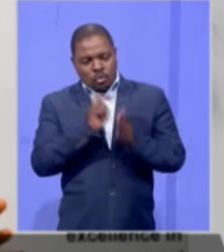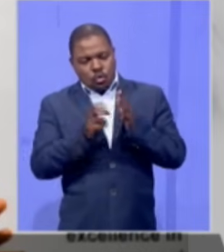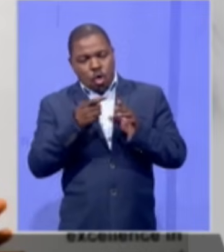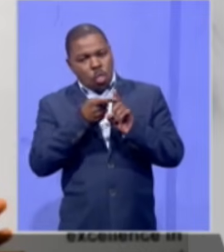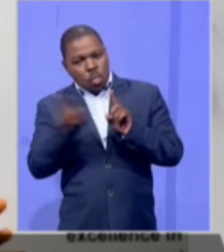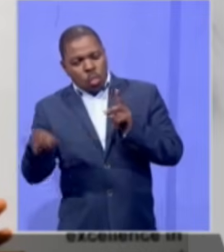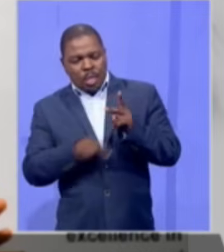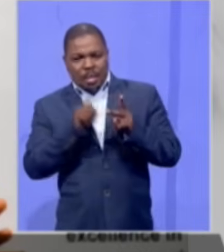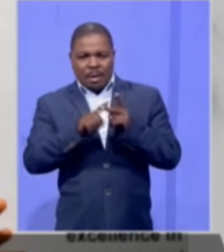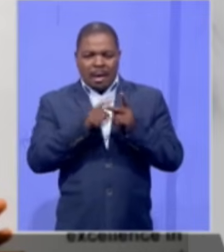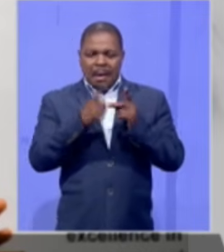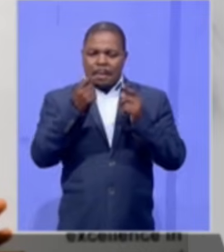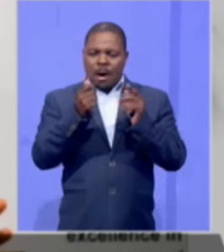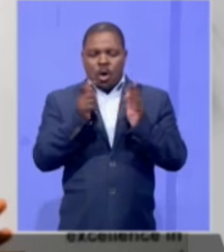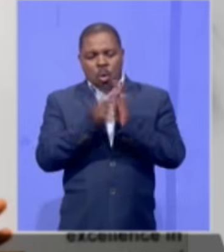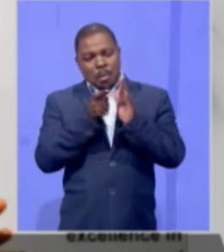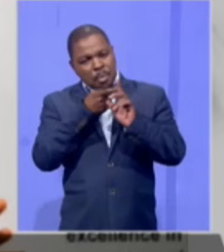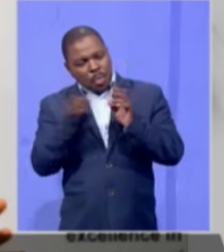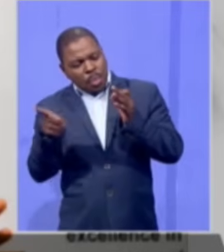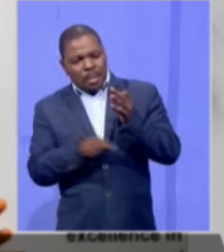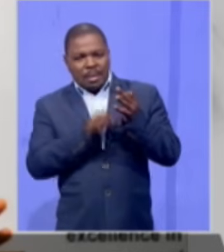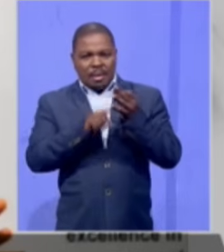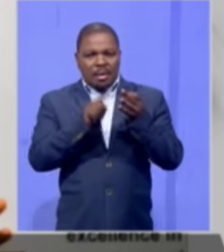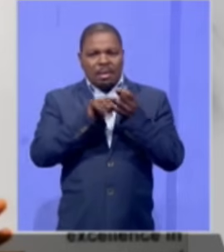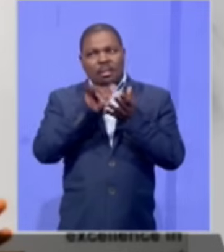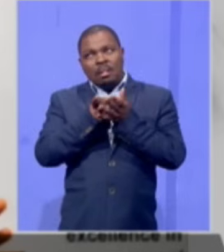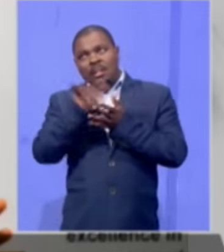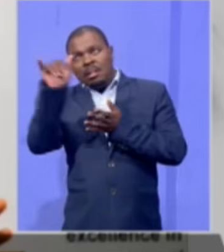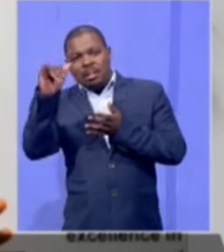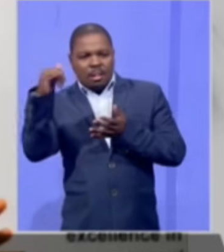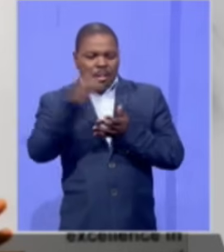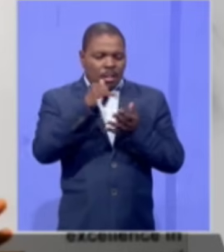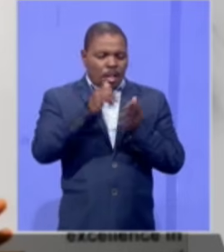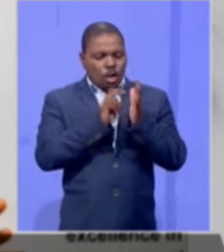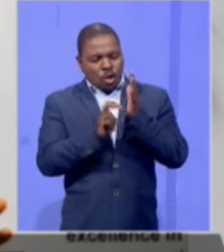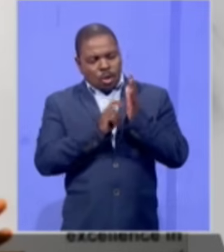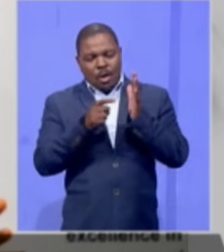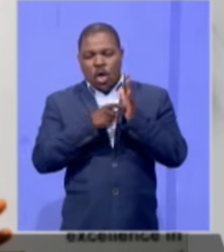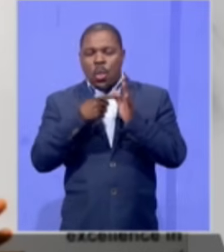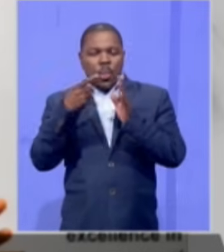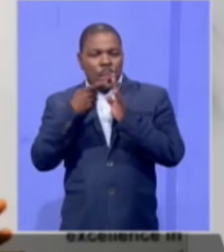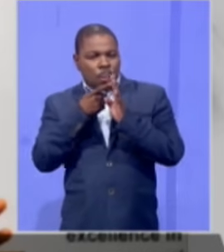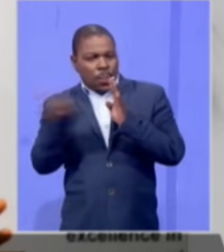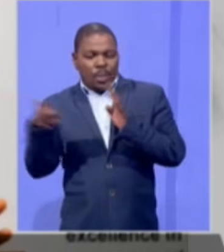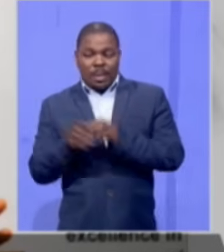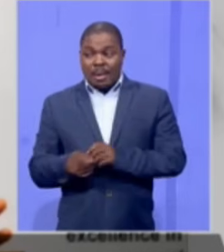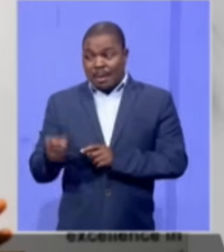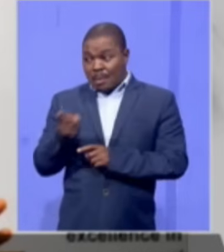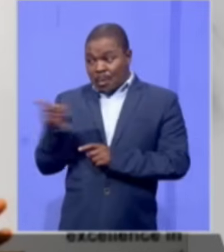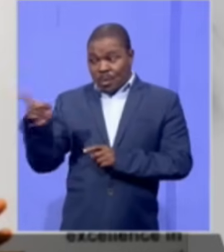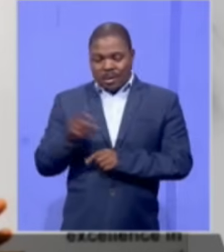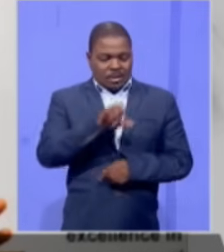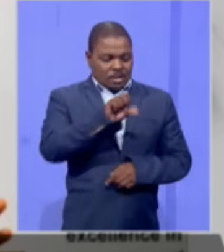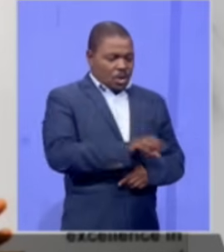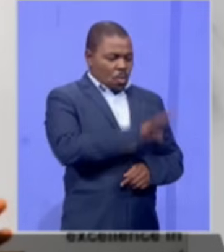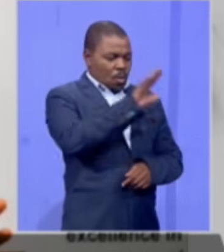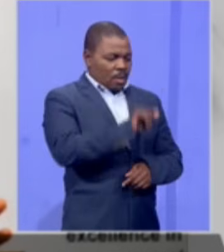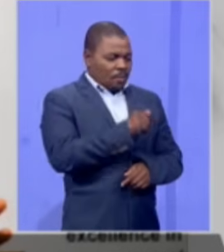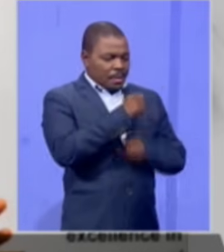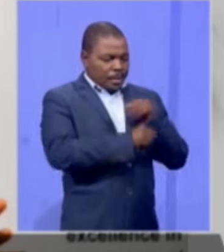banking laws, contraventions of civil aviation and immigration laws, amongst others. The couple had fled South Africa in